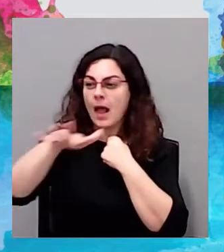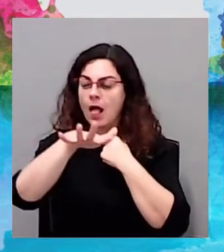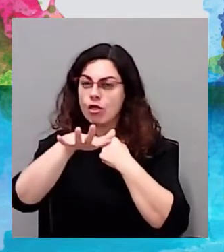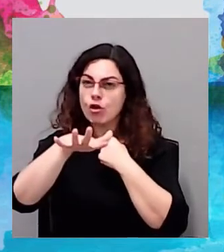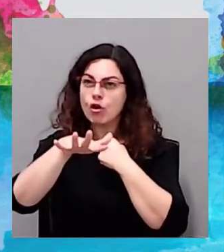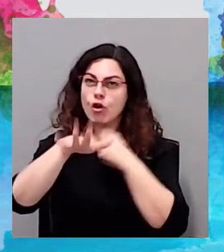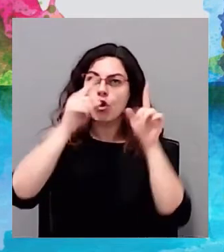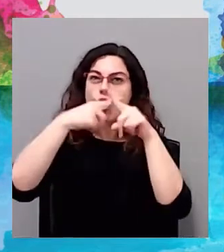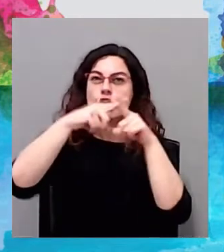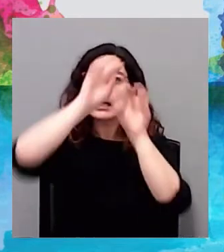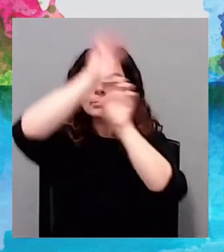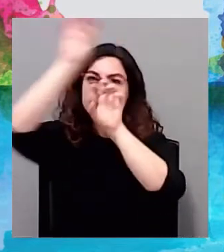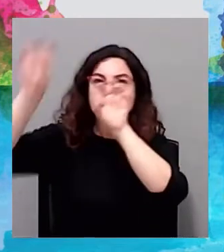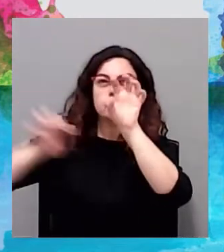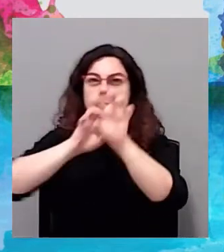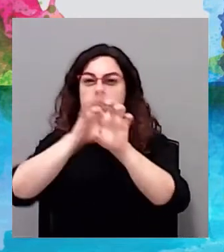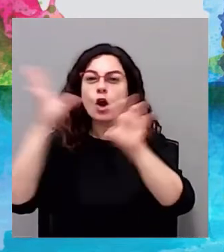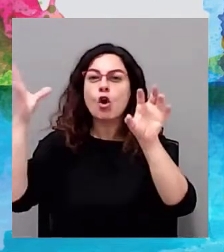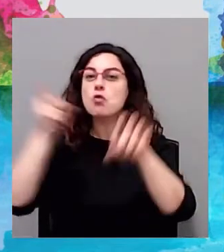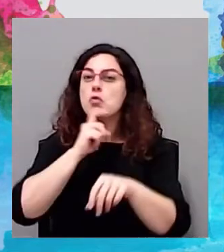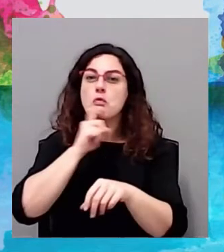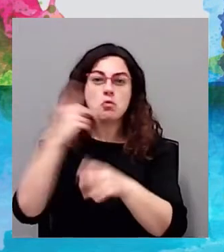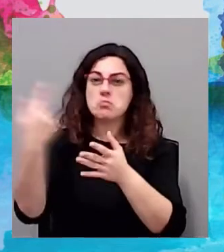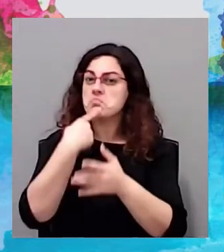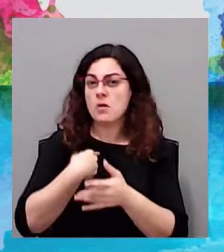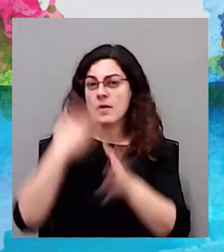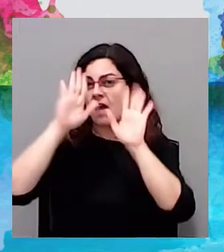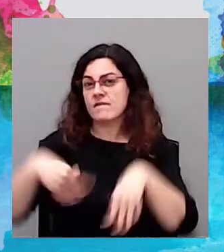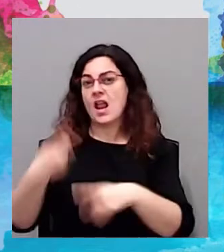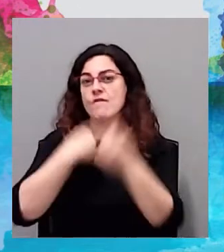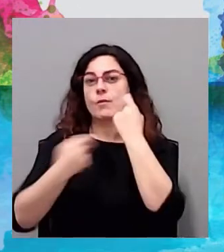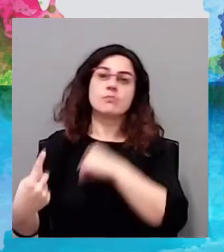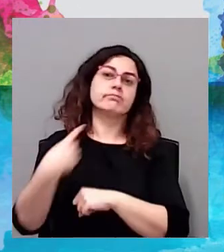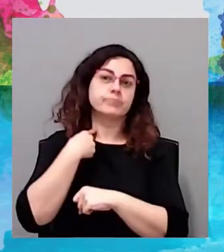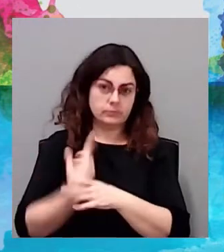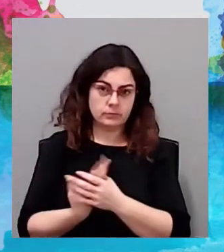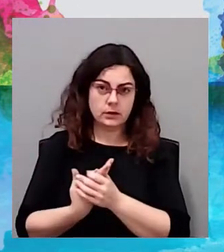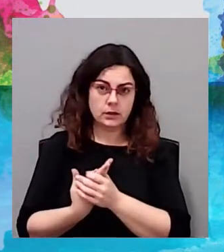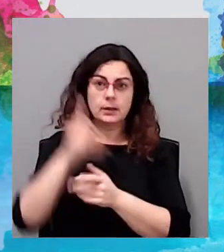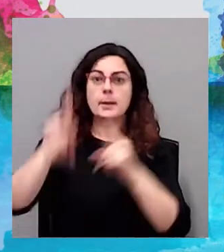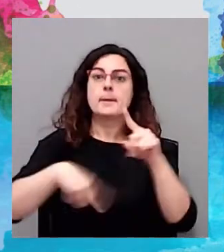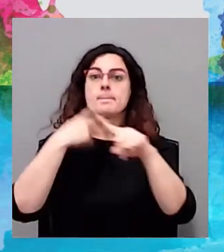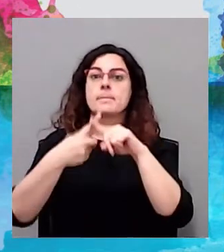So we need to give a spatial orientation to the visitors. And then